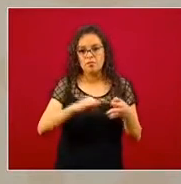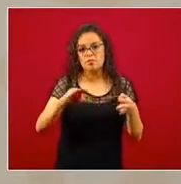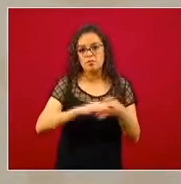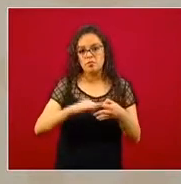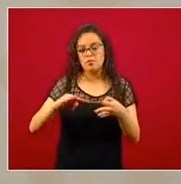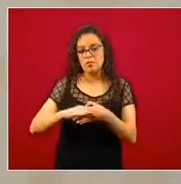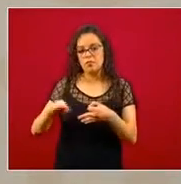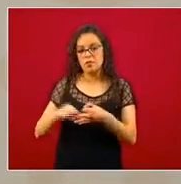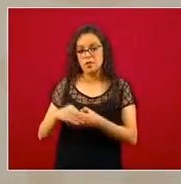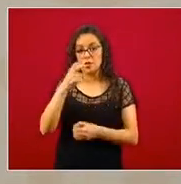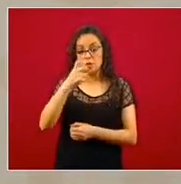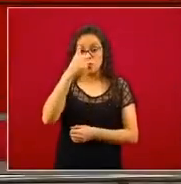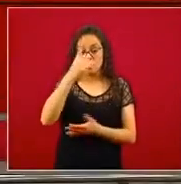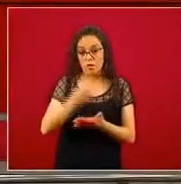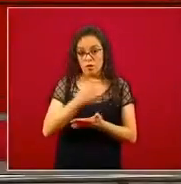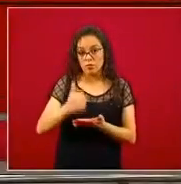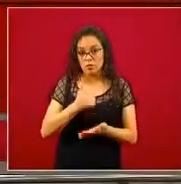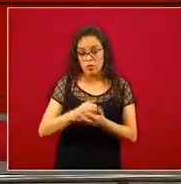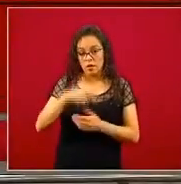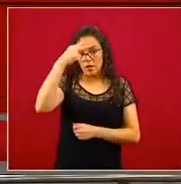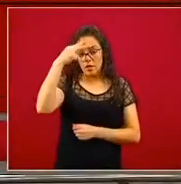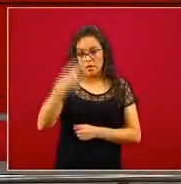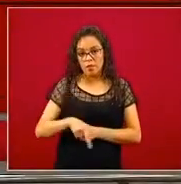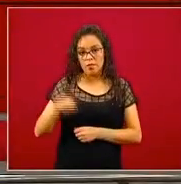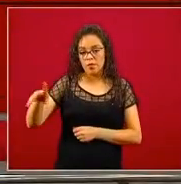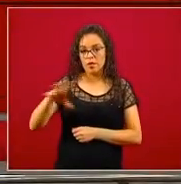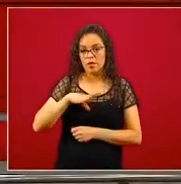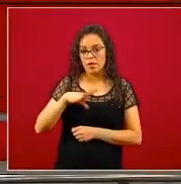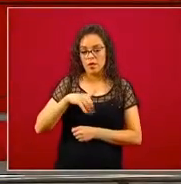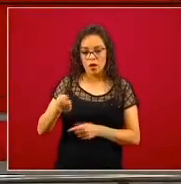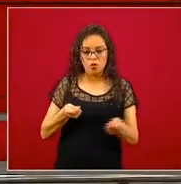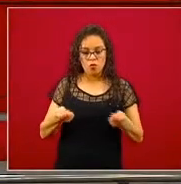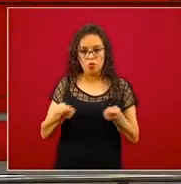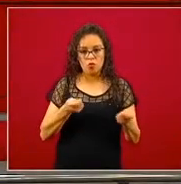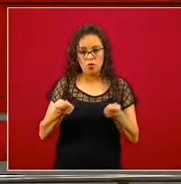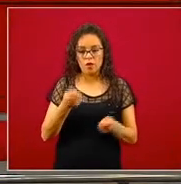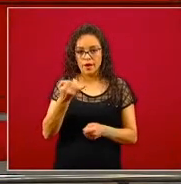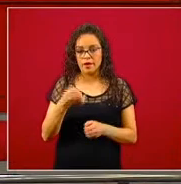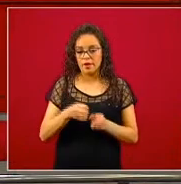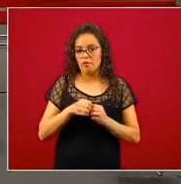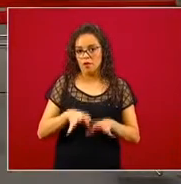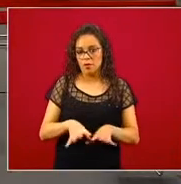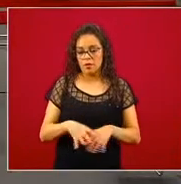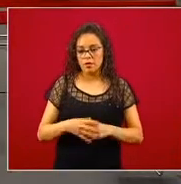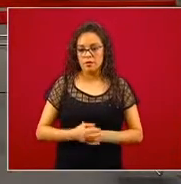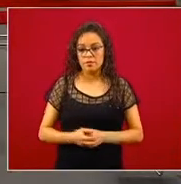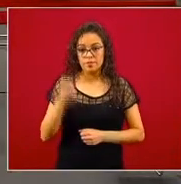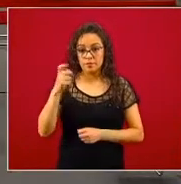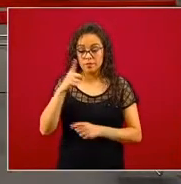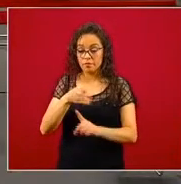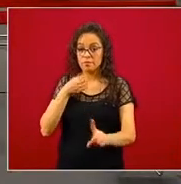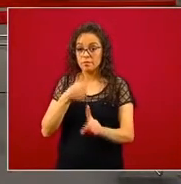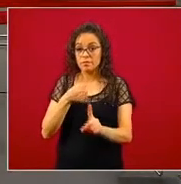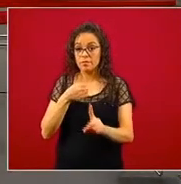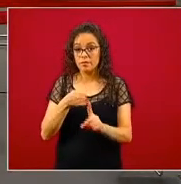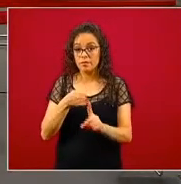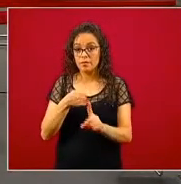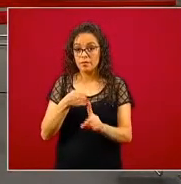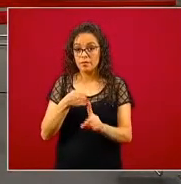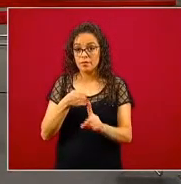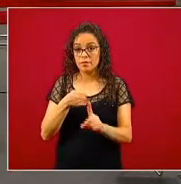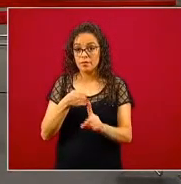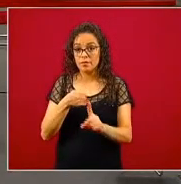have a link with the state for inputs, for epidemiological surveillance, for